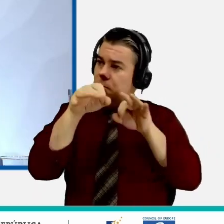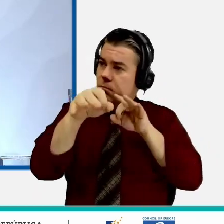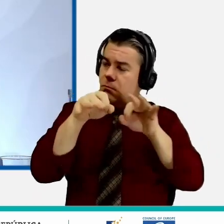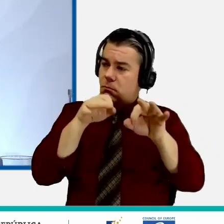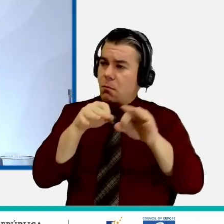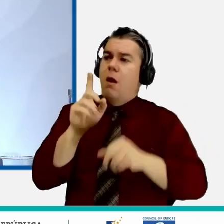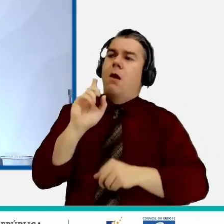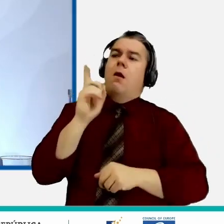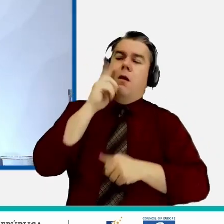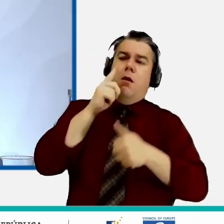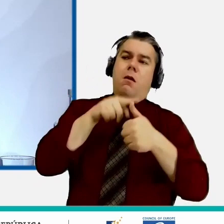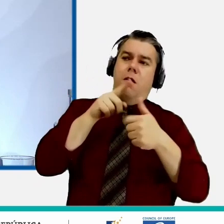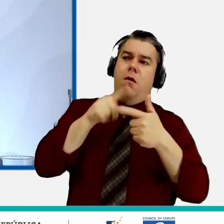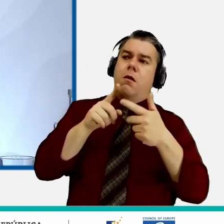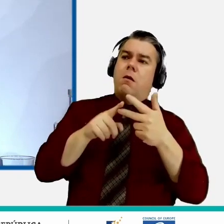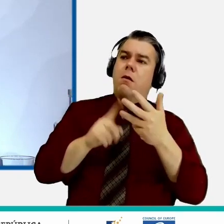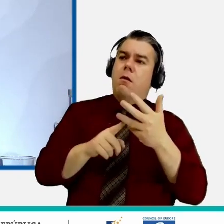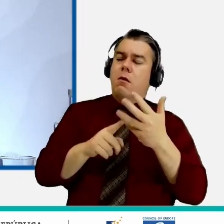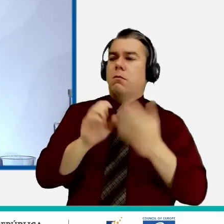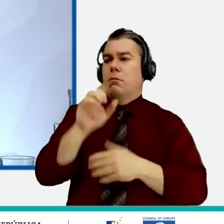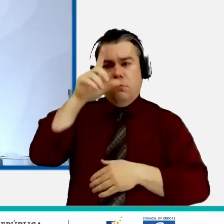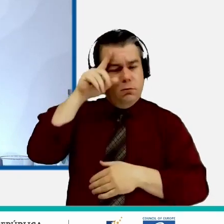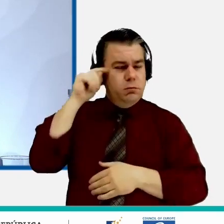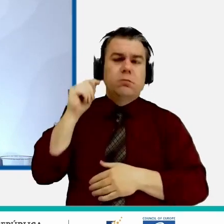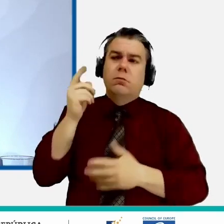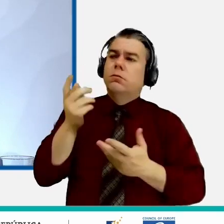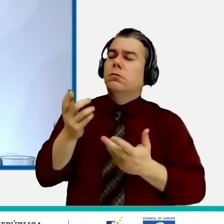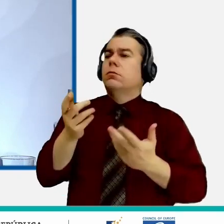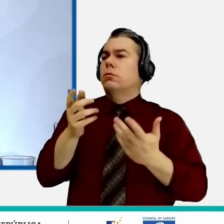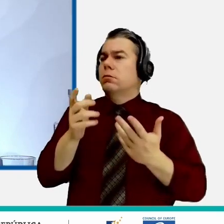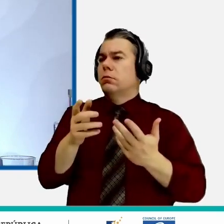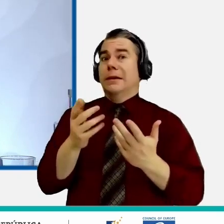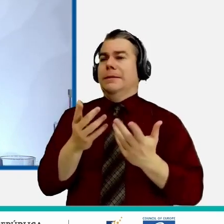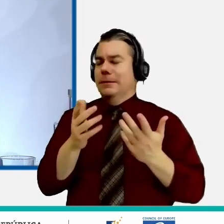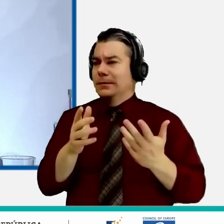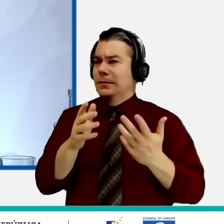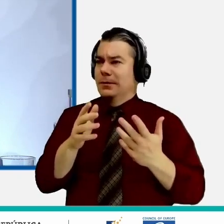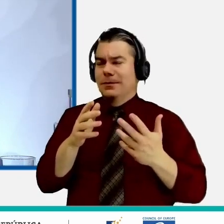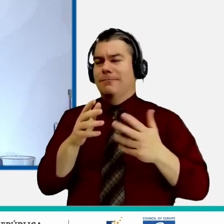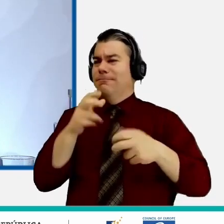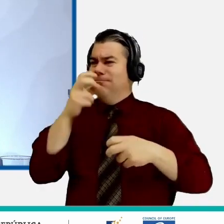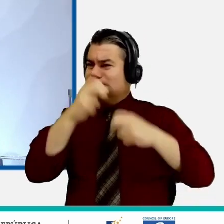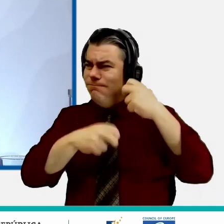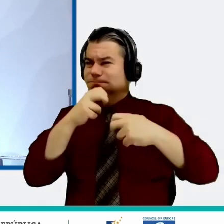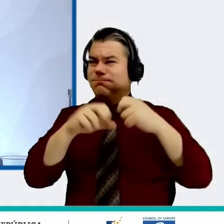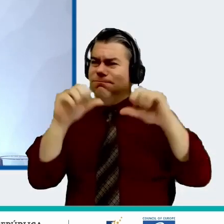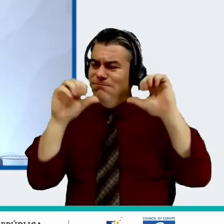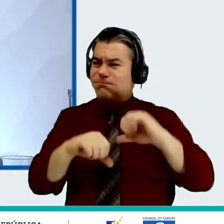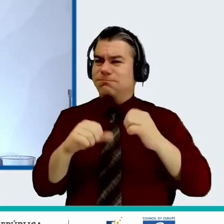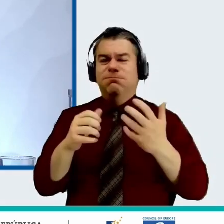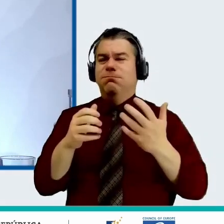to accelerate the implementation of Sendai, including the more complex risk landscape, the importance of transboundary